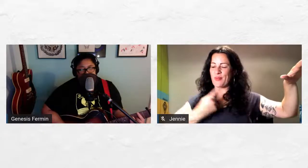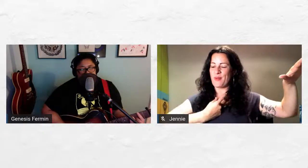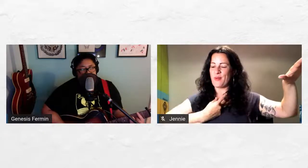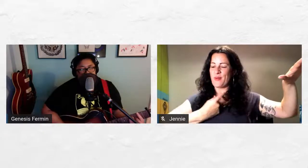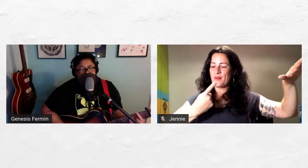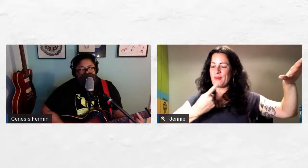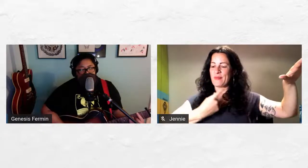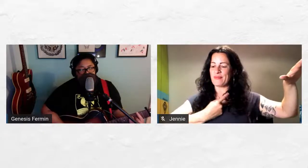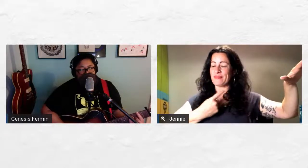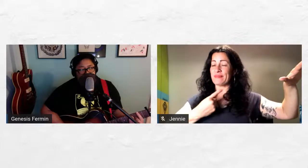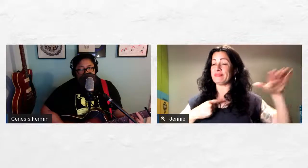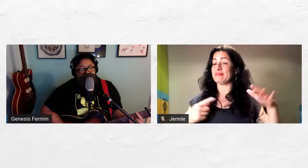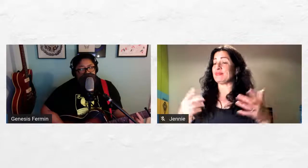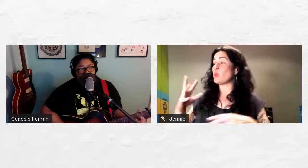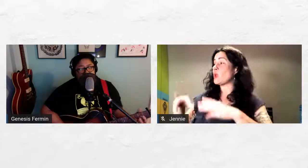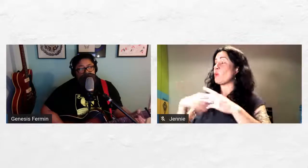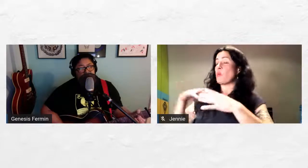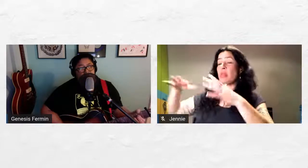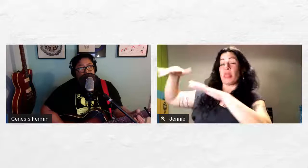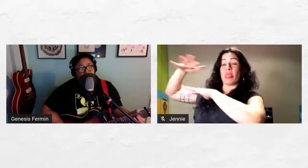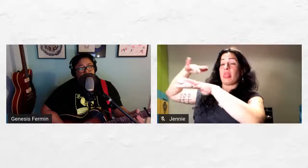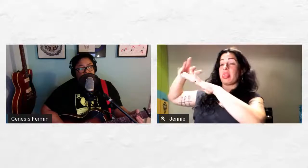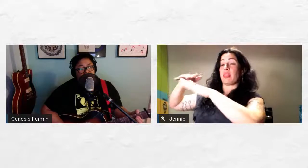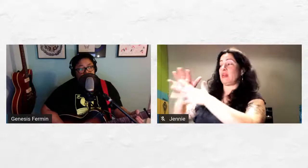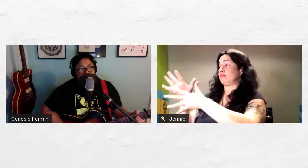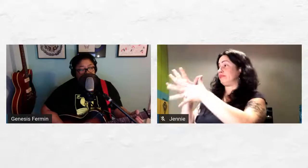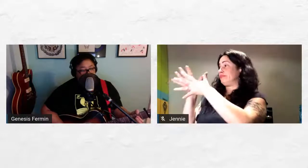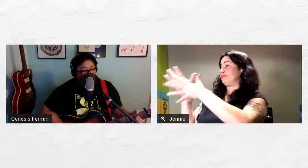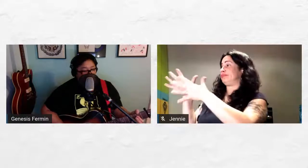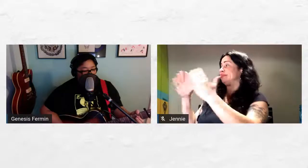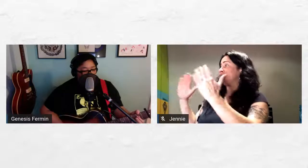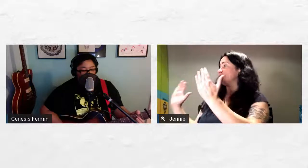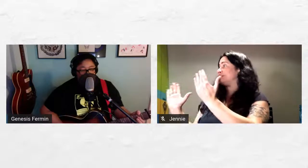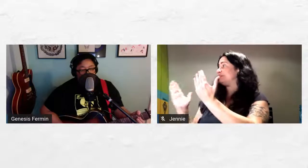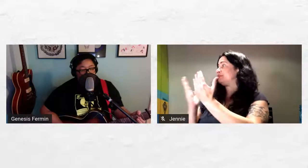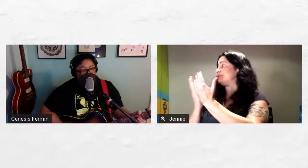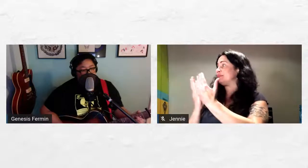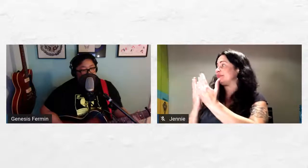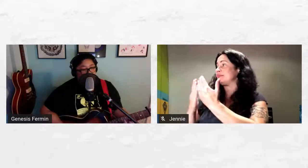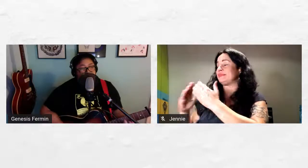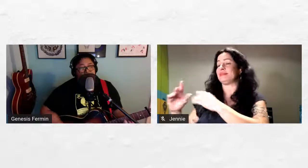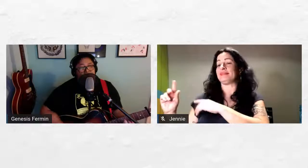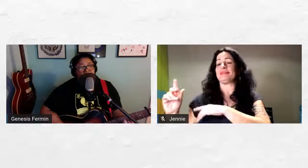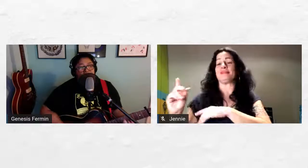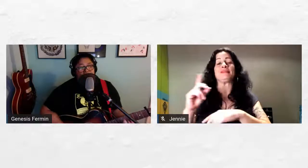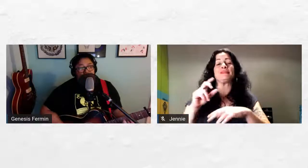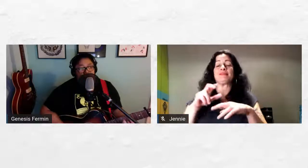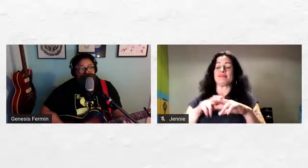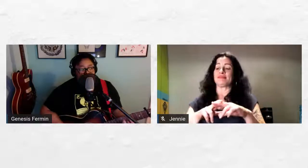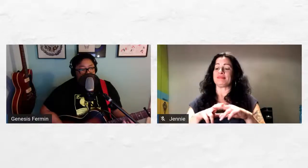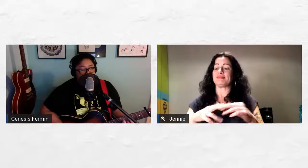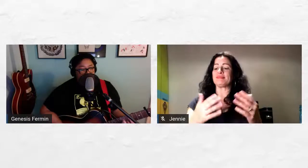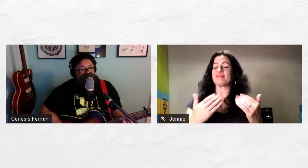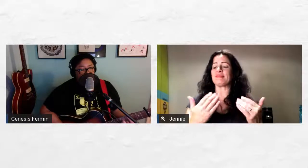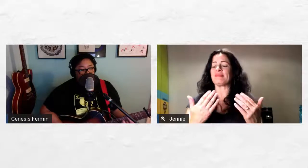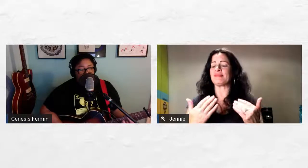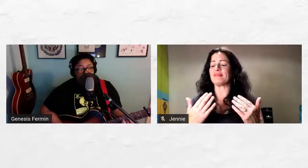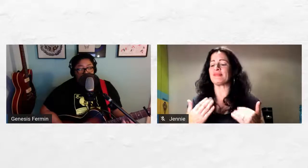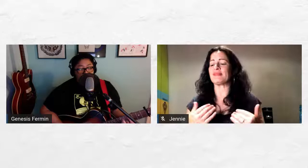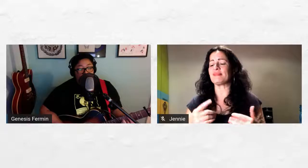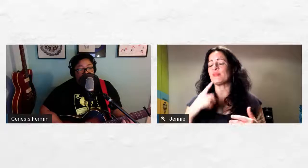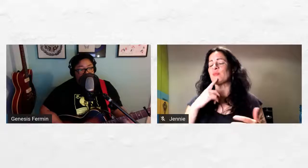leaving the world outside the door. Come and really make my